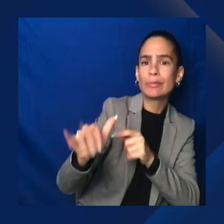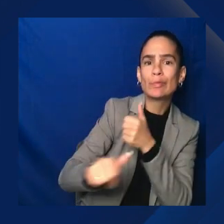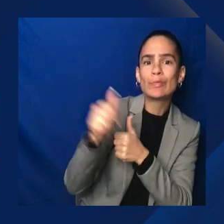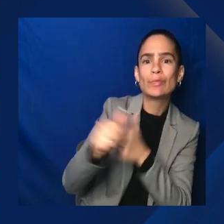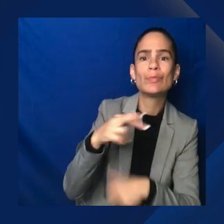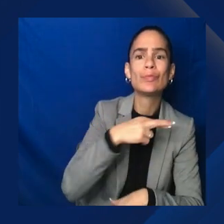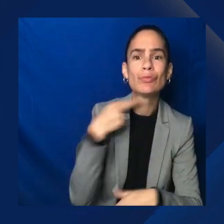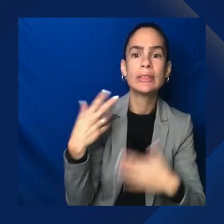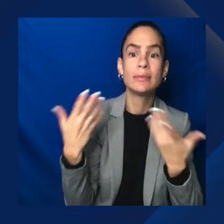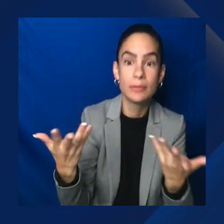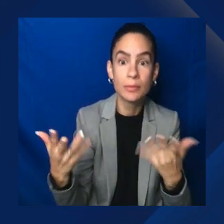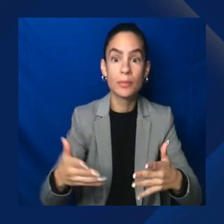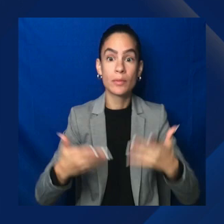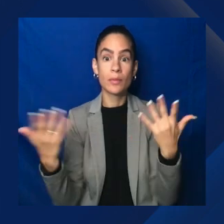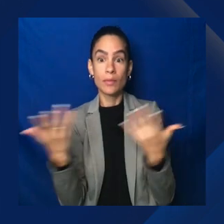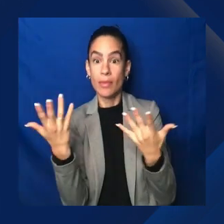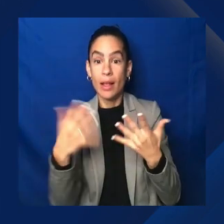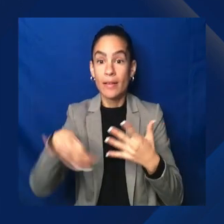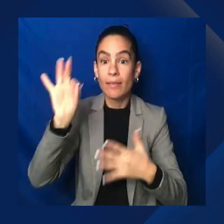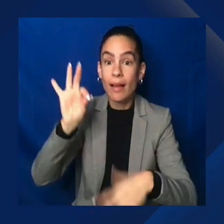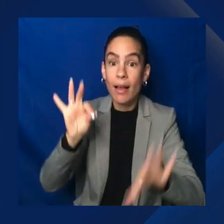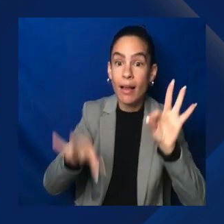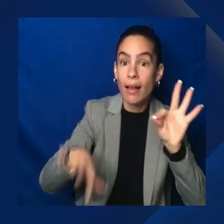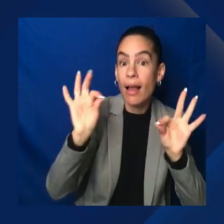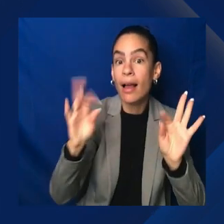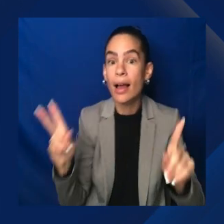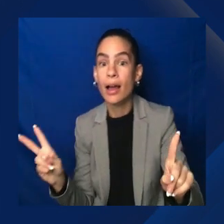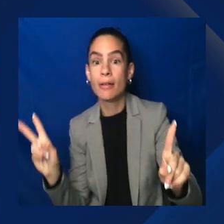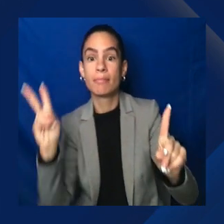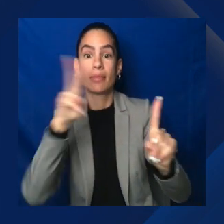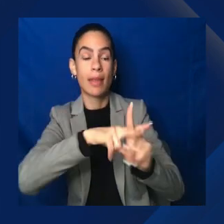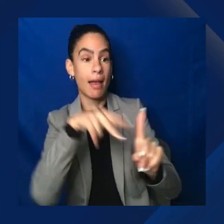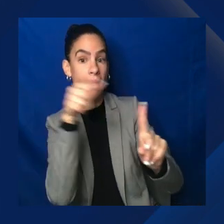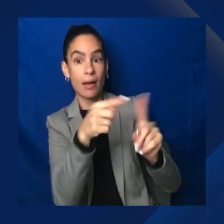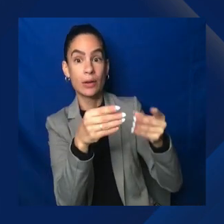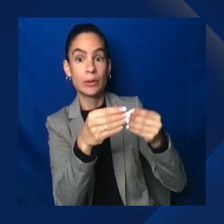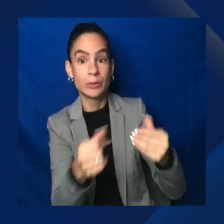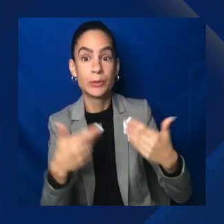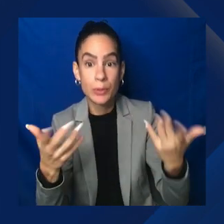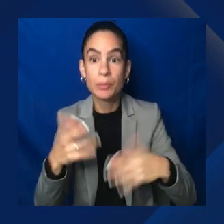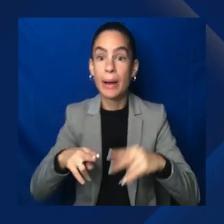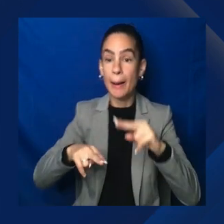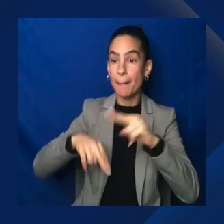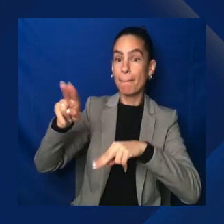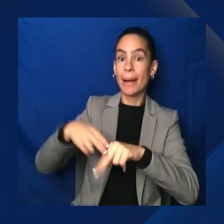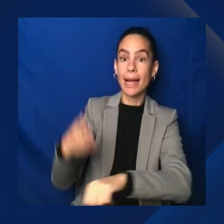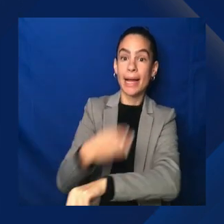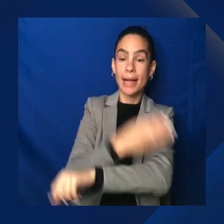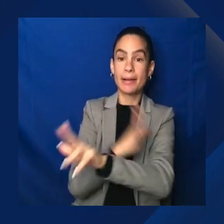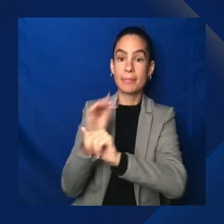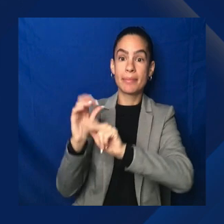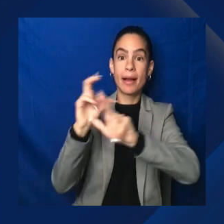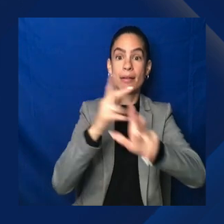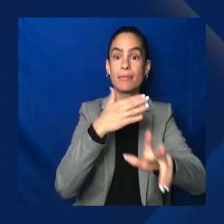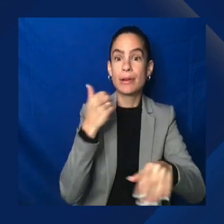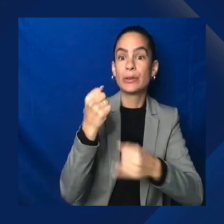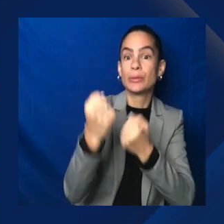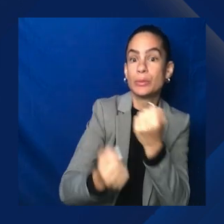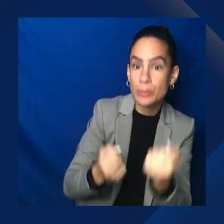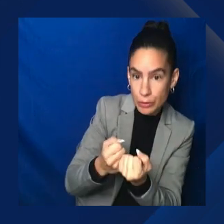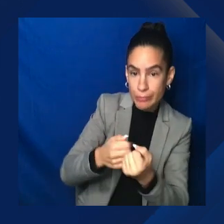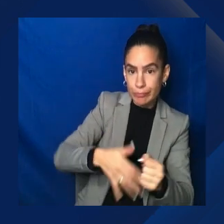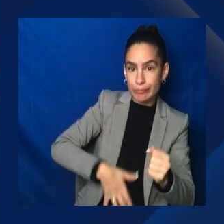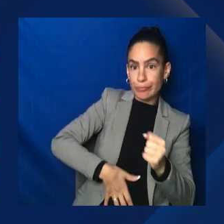action. For example, Build Back Better supports perinatal quality collaboratives and maternal mortality review committees.